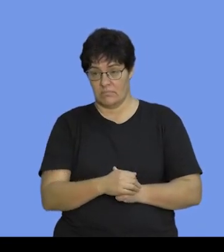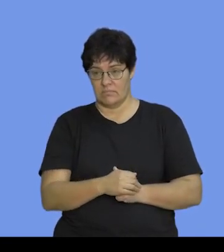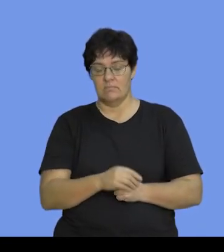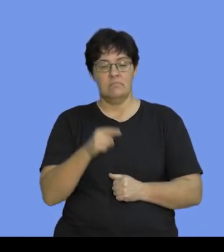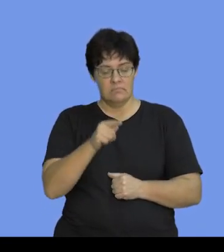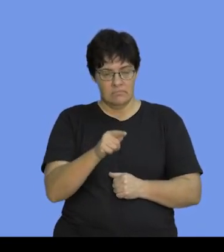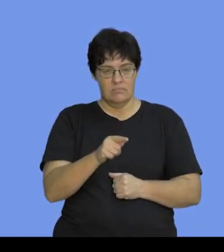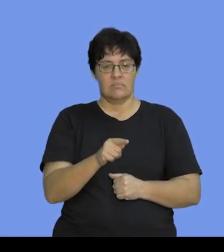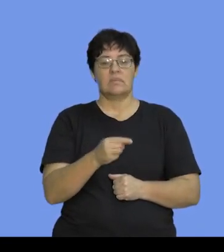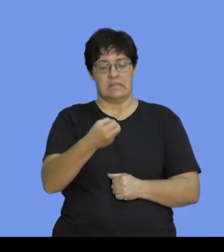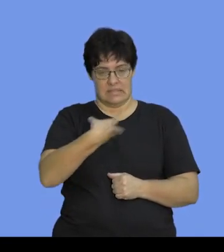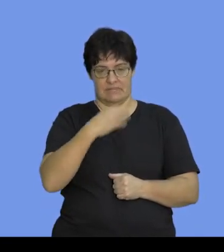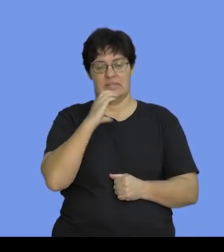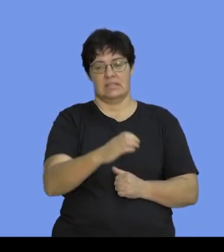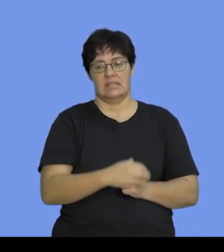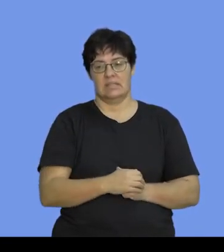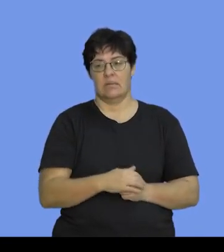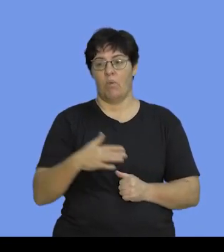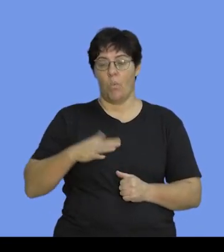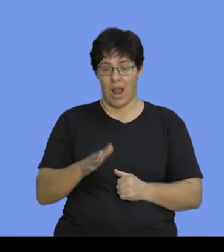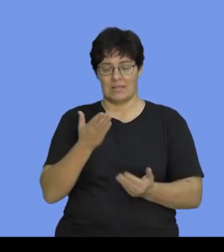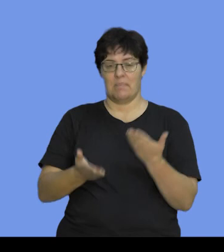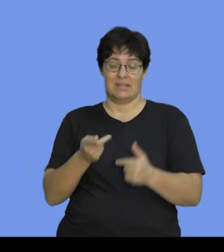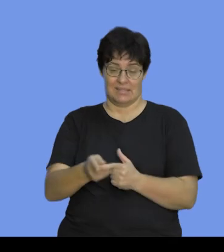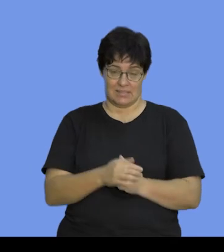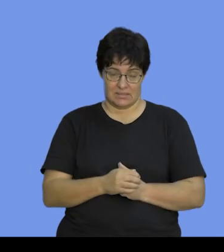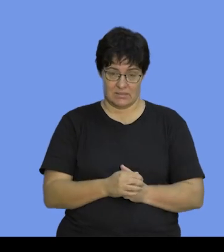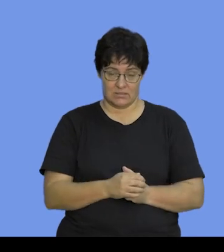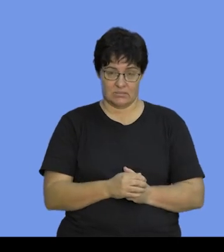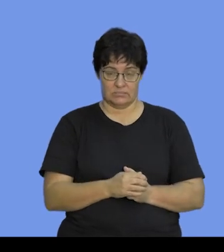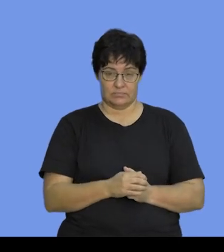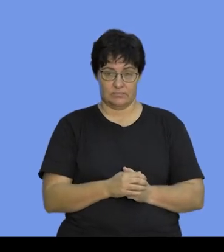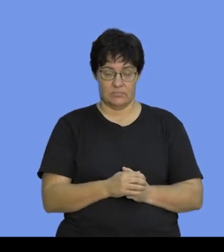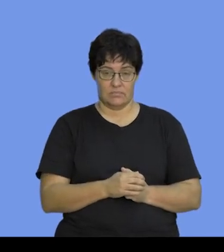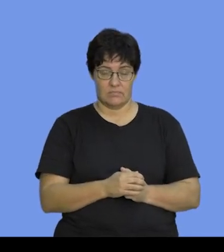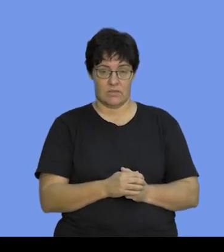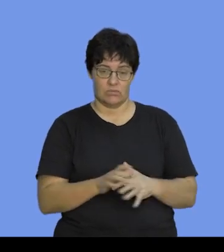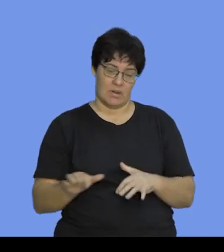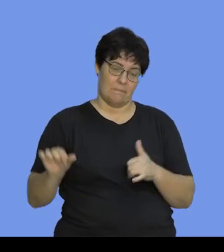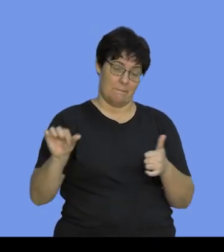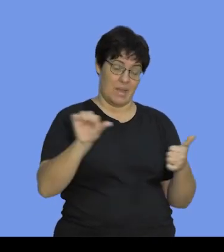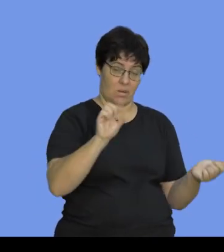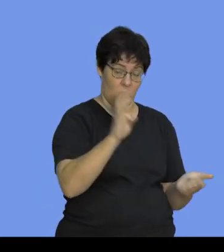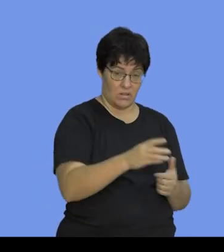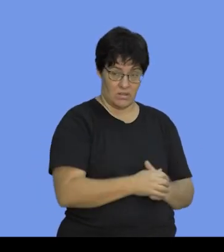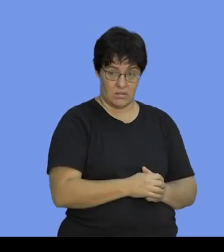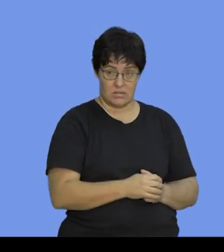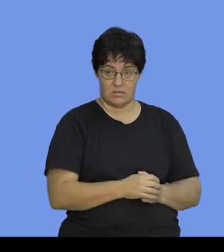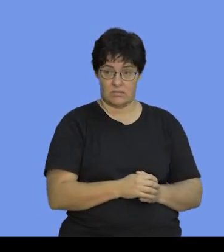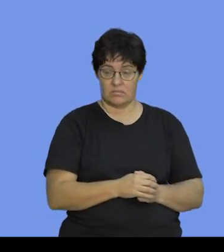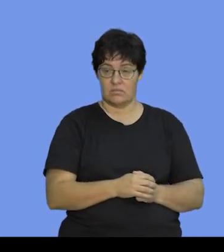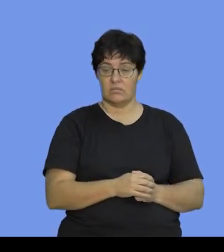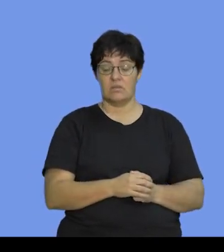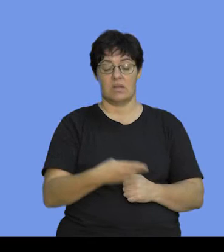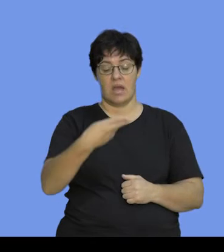in this case, concentration is given, but we're looking for mass, right? So it's like we're working backwards now. But this is